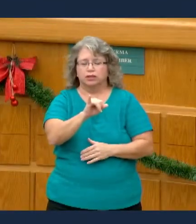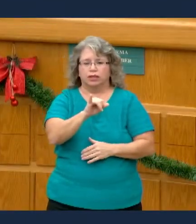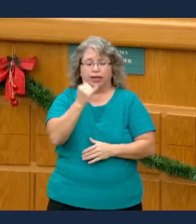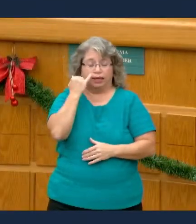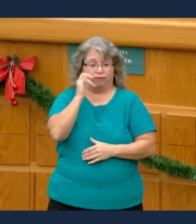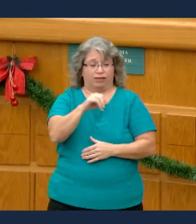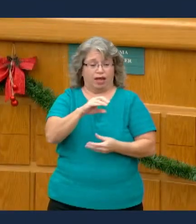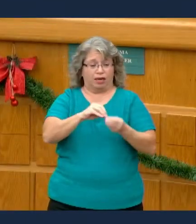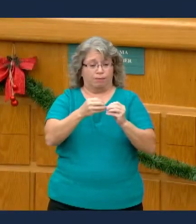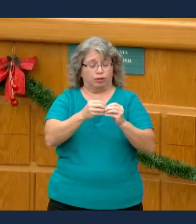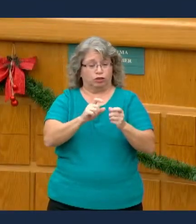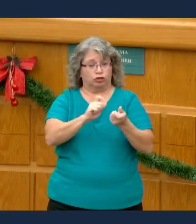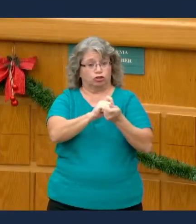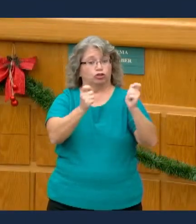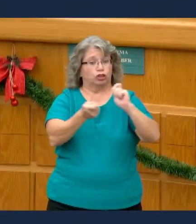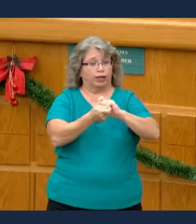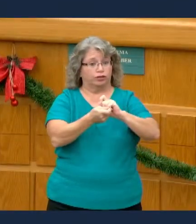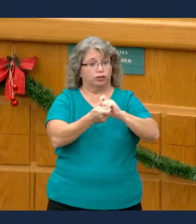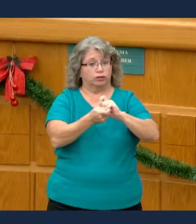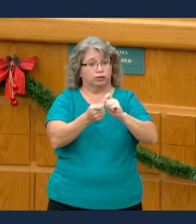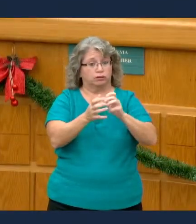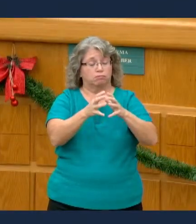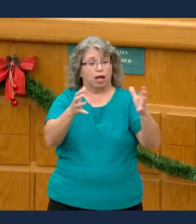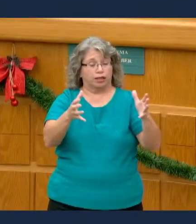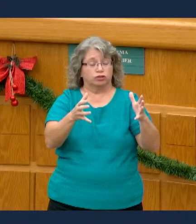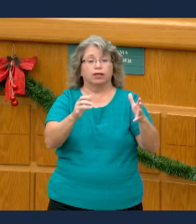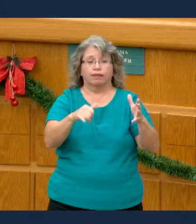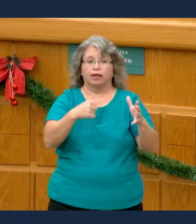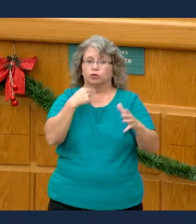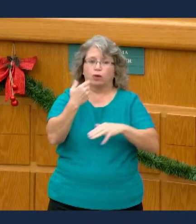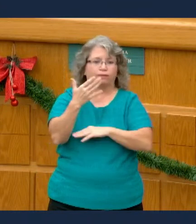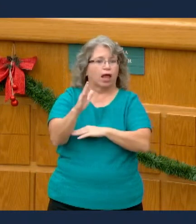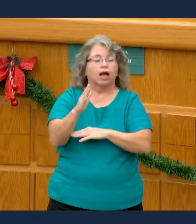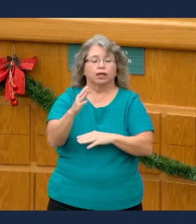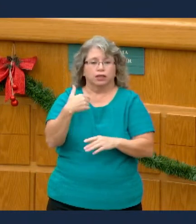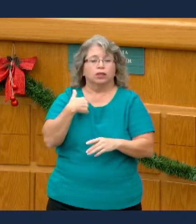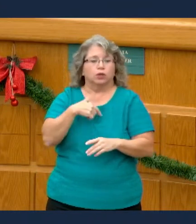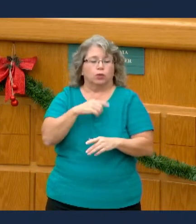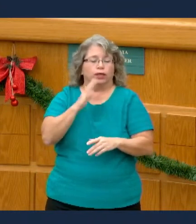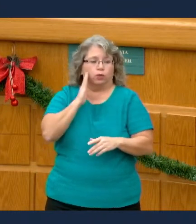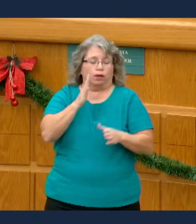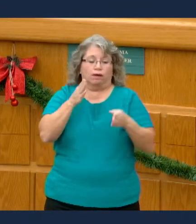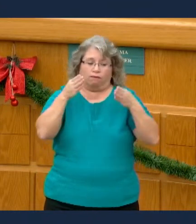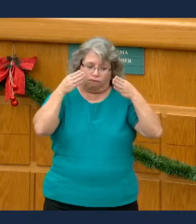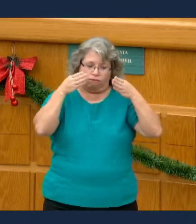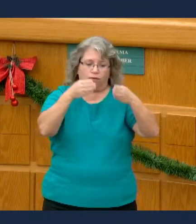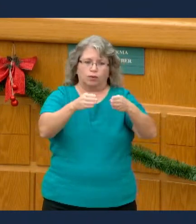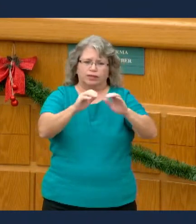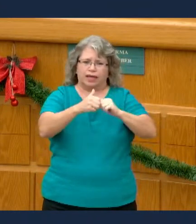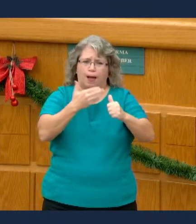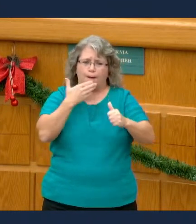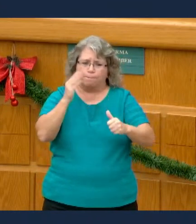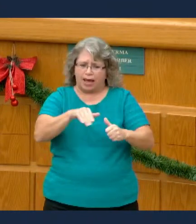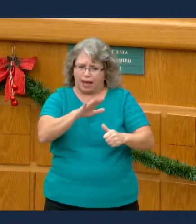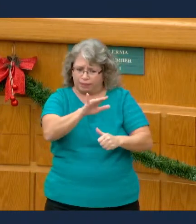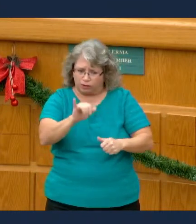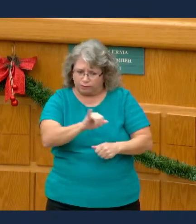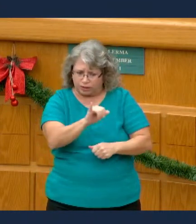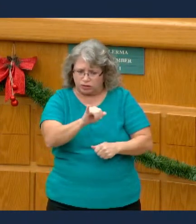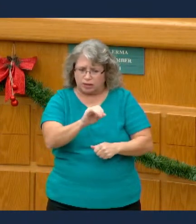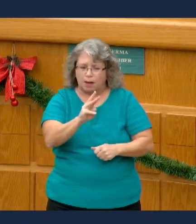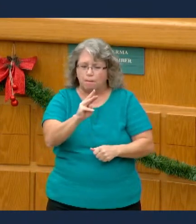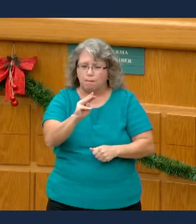us. At that point, we're going to focus on how bad is the infection. Is it a mild